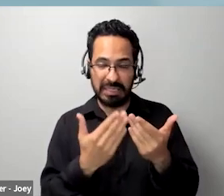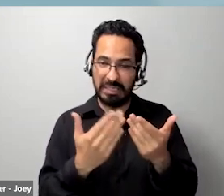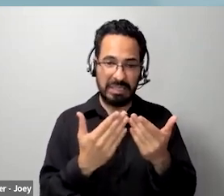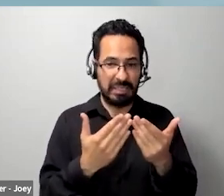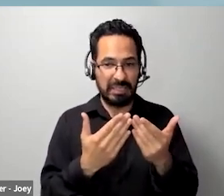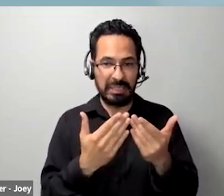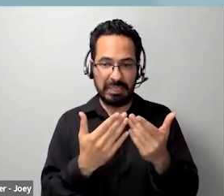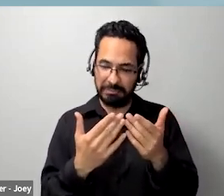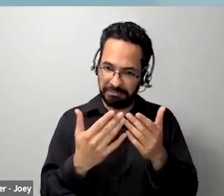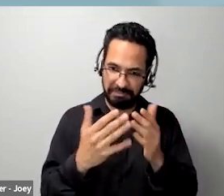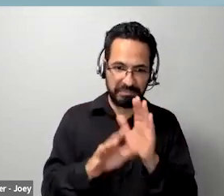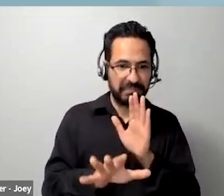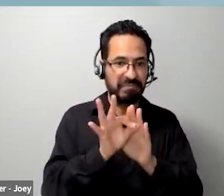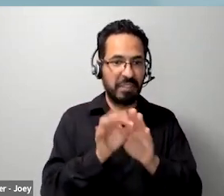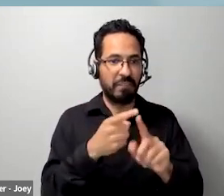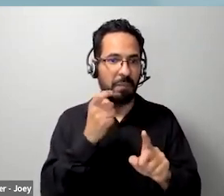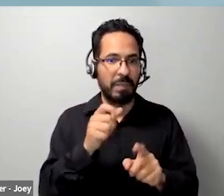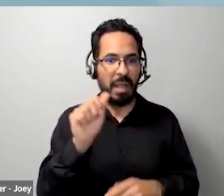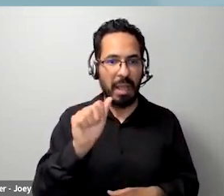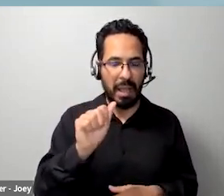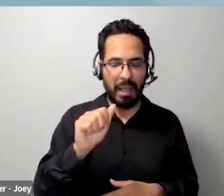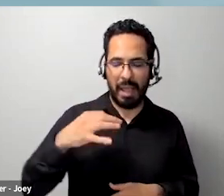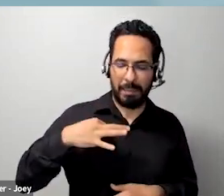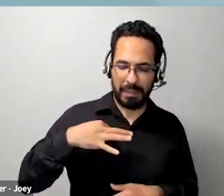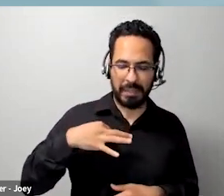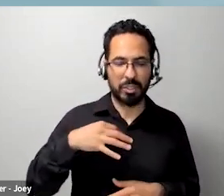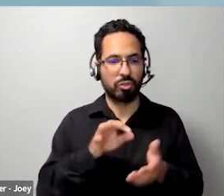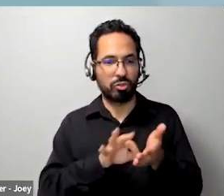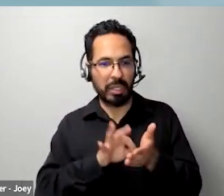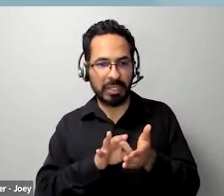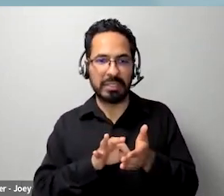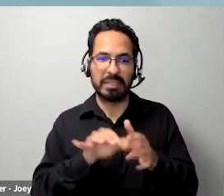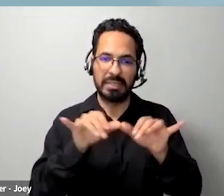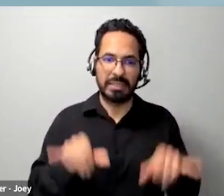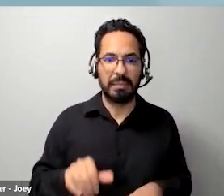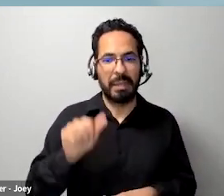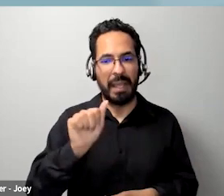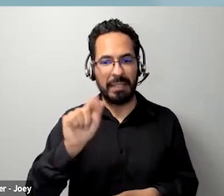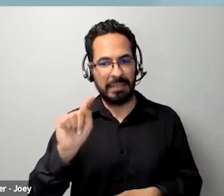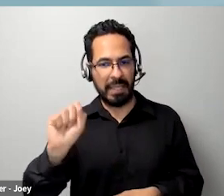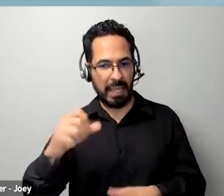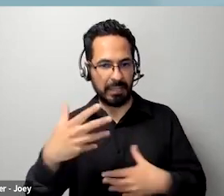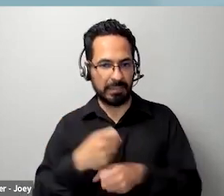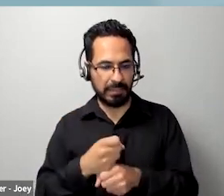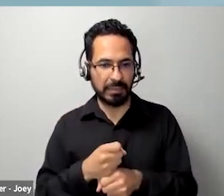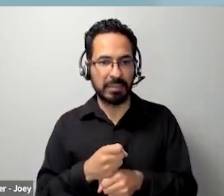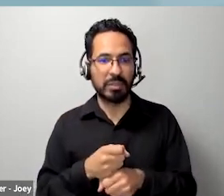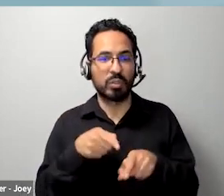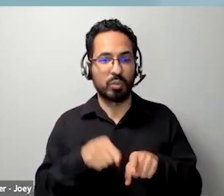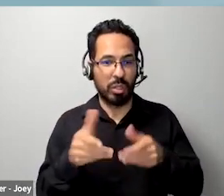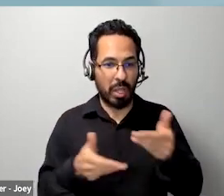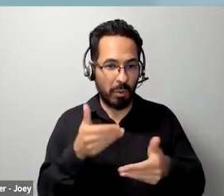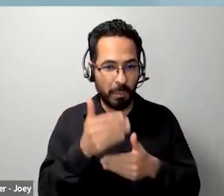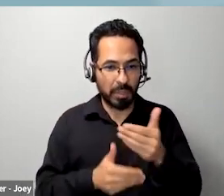tracking system or an ATS, which is what a lot of folks use during their hiring process, that goes back